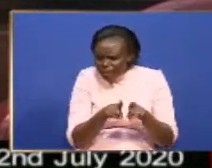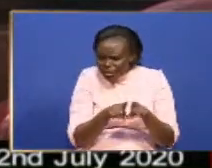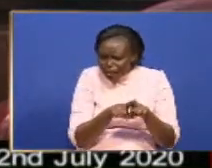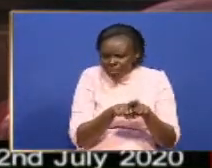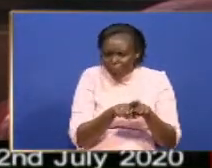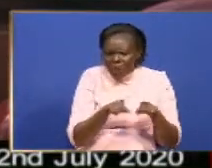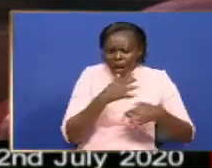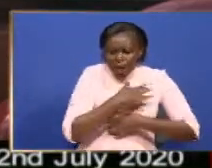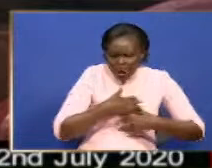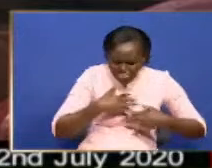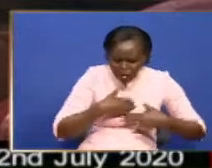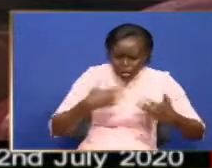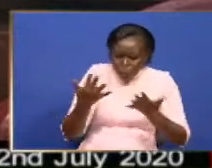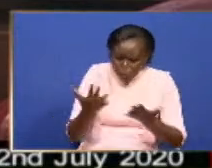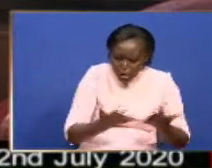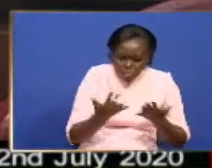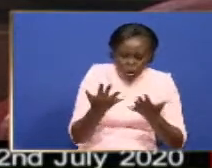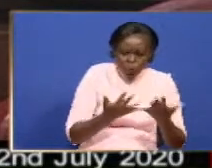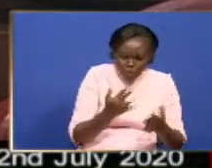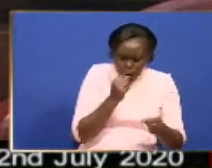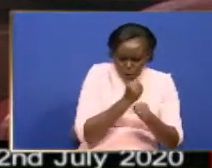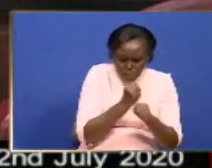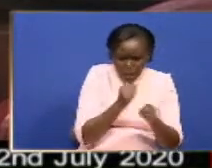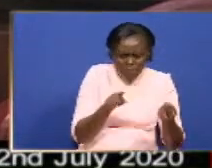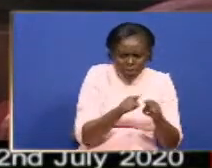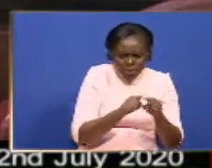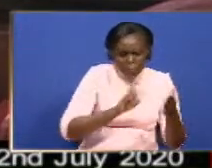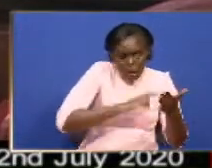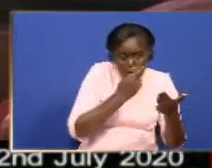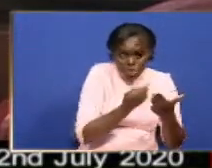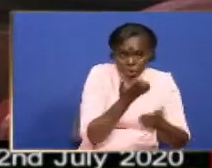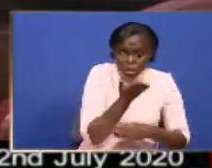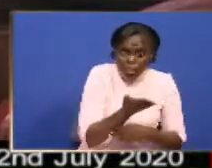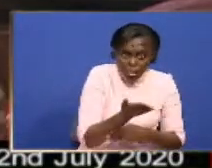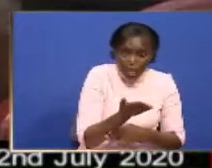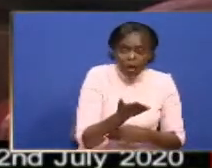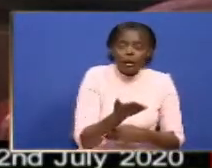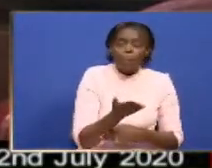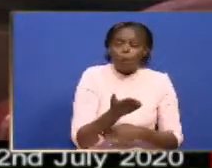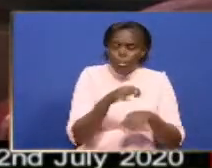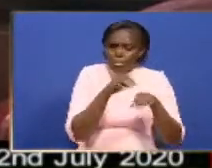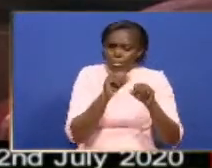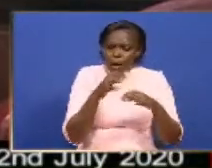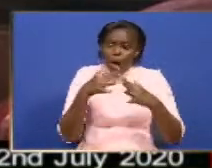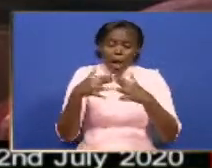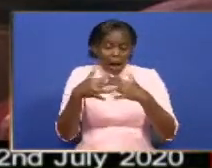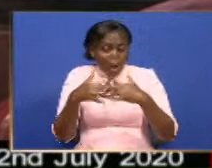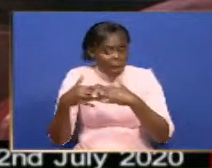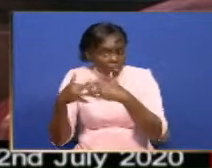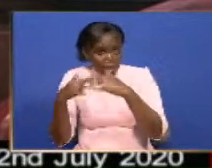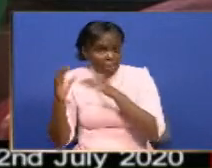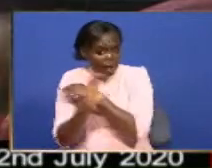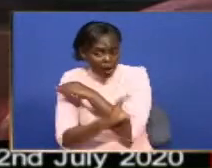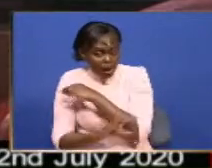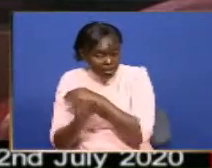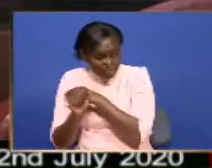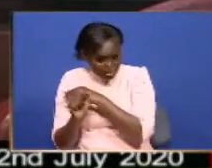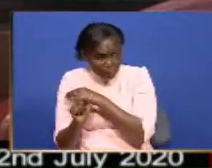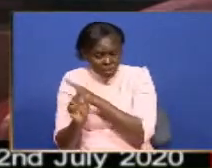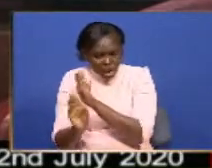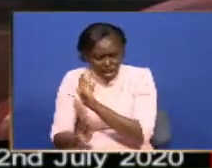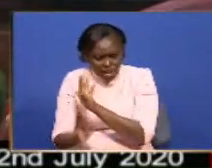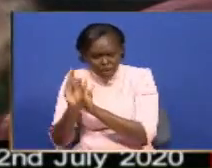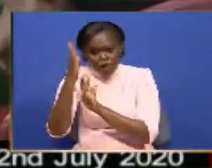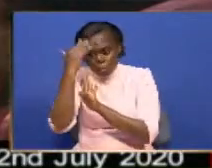human resource, Honorable Speaker, as my colleague have alluded, that America is built because of immigrants, Honorable